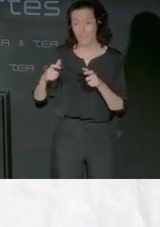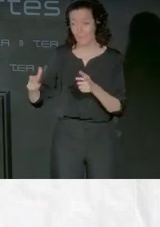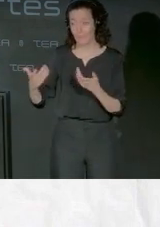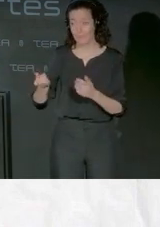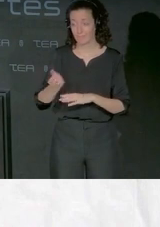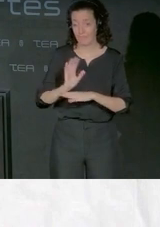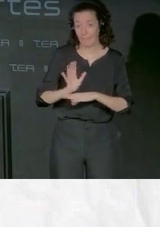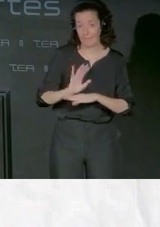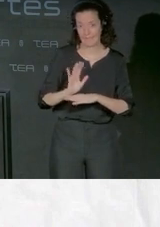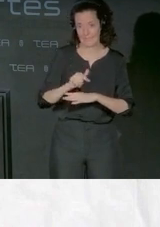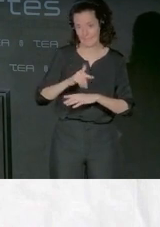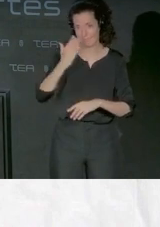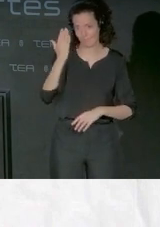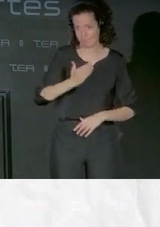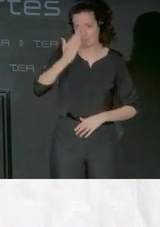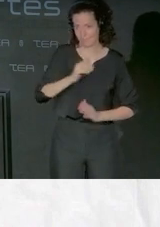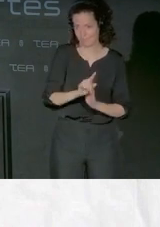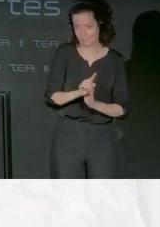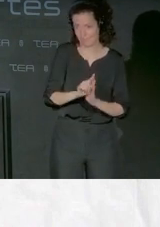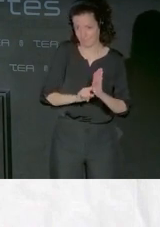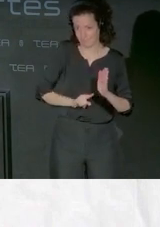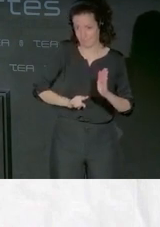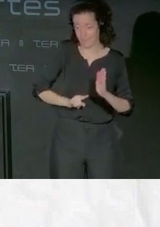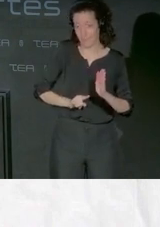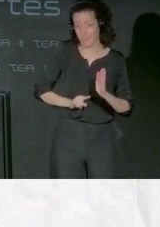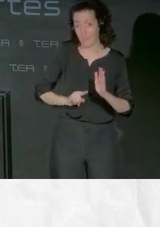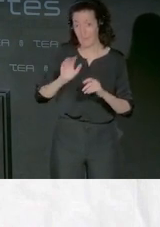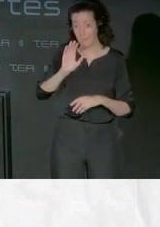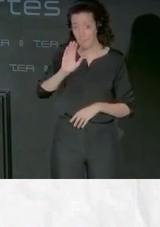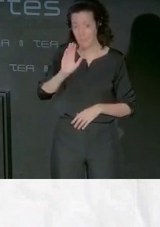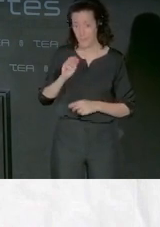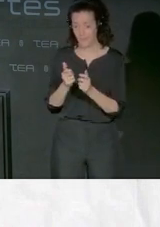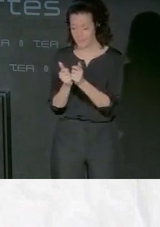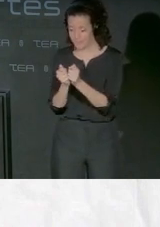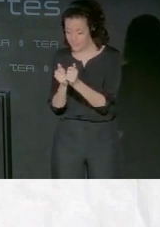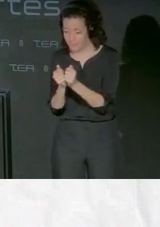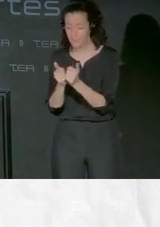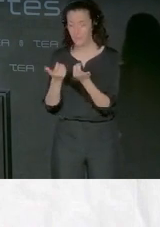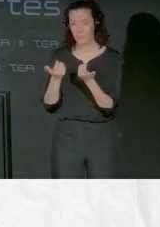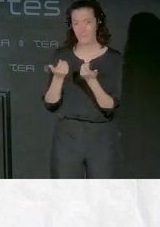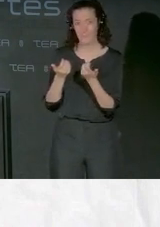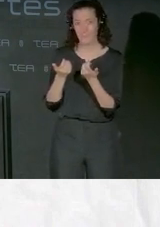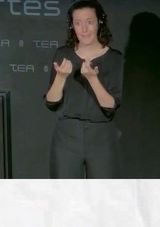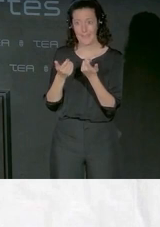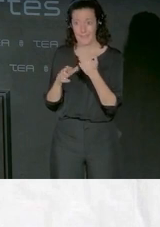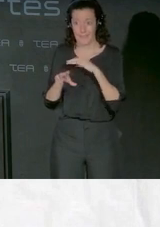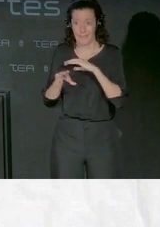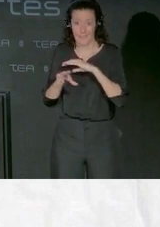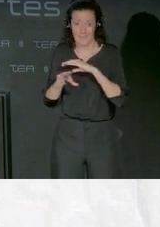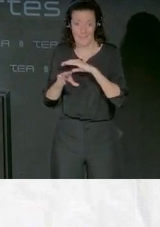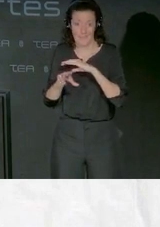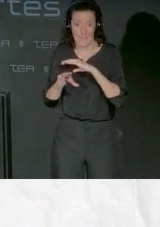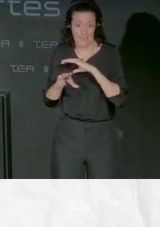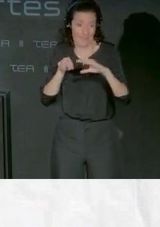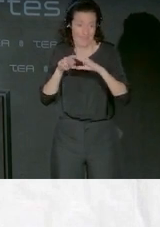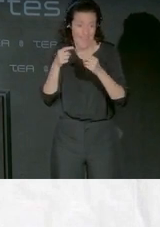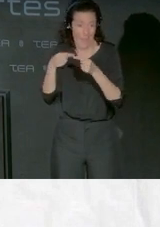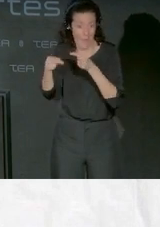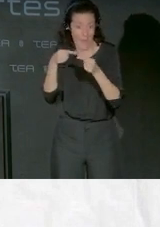whereas video games and video on demand, which were accessible online, they actually grew in